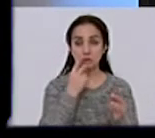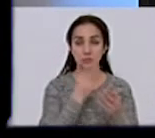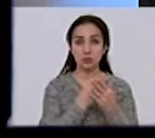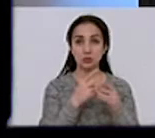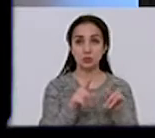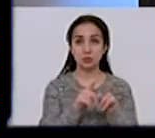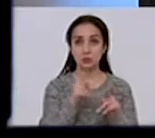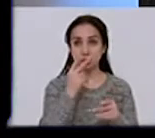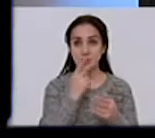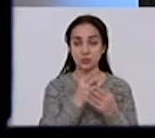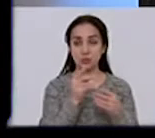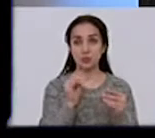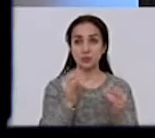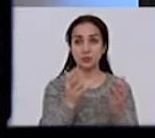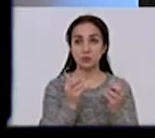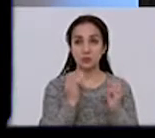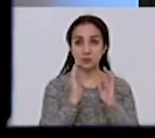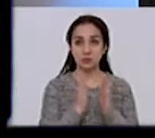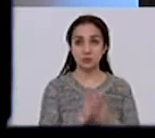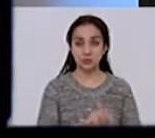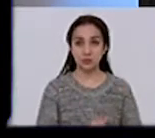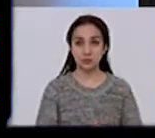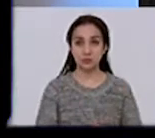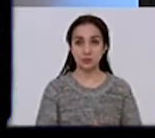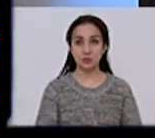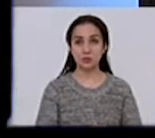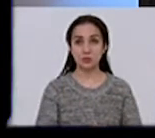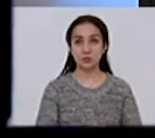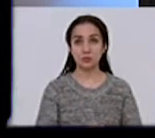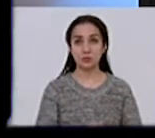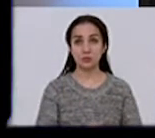ushbu ko'rinishda qabul qilamiz.